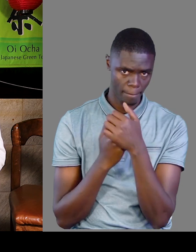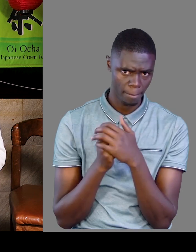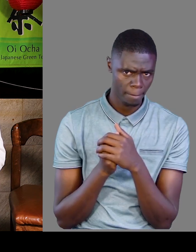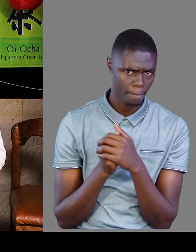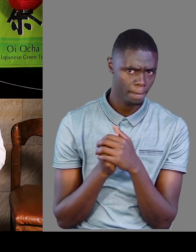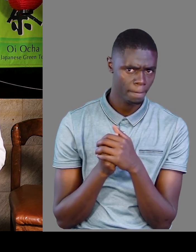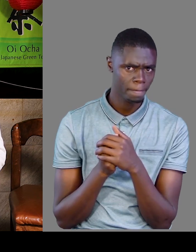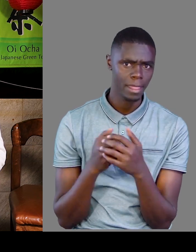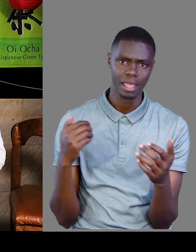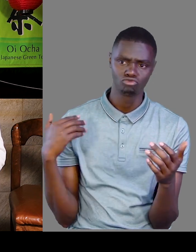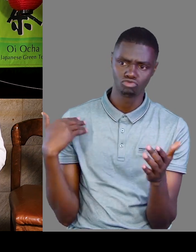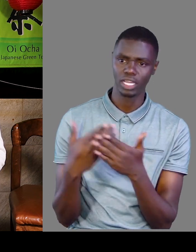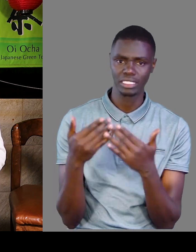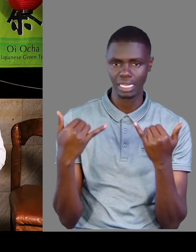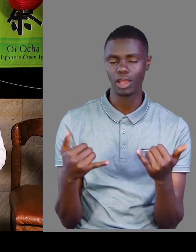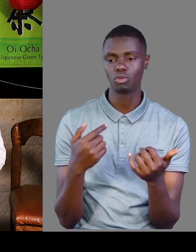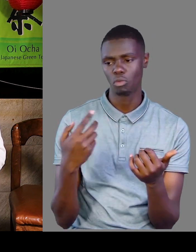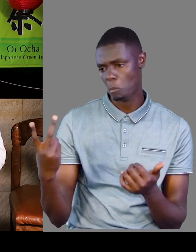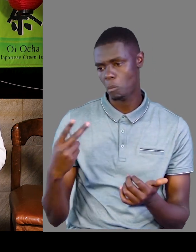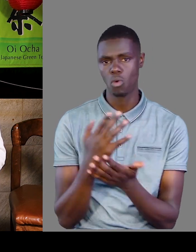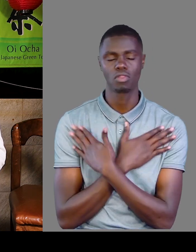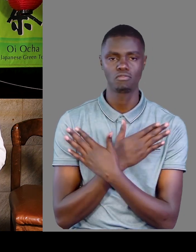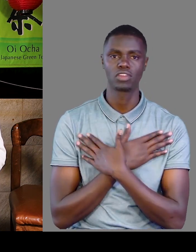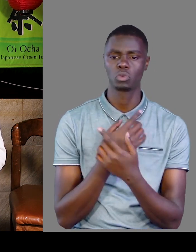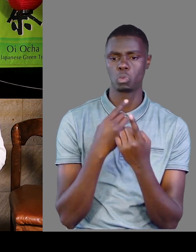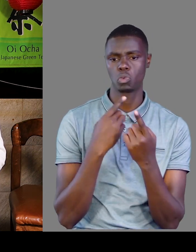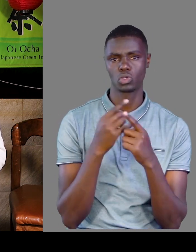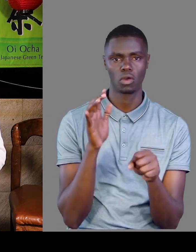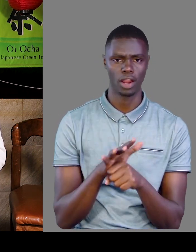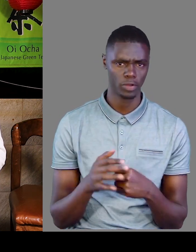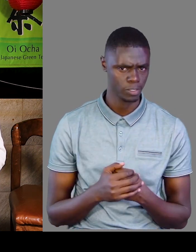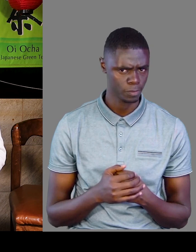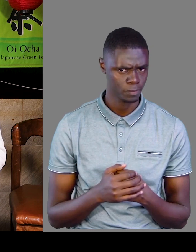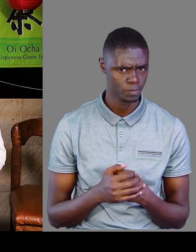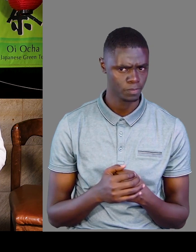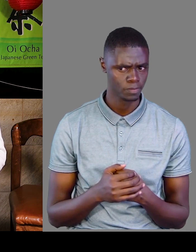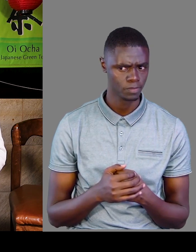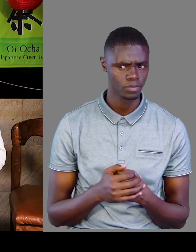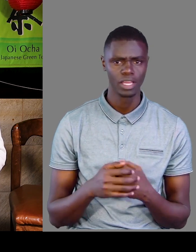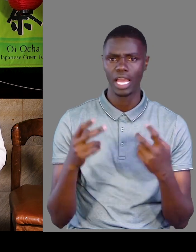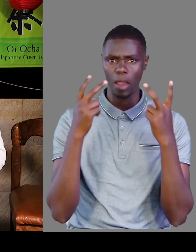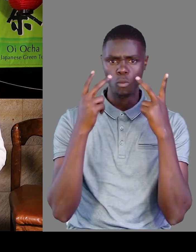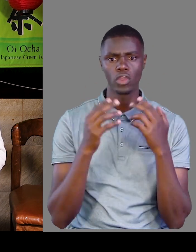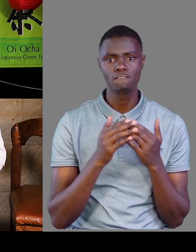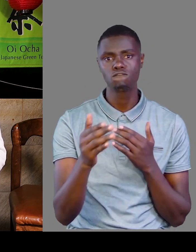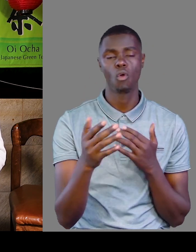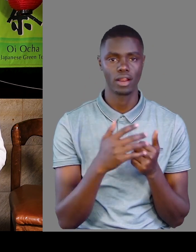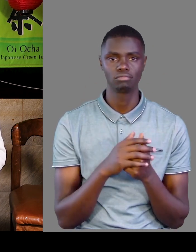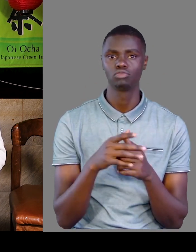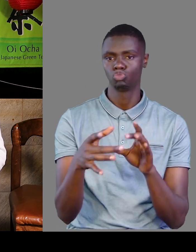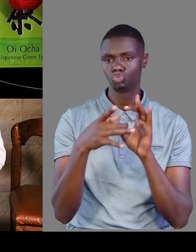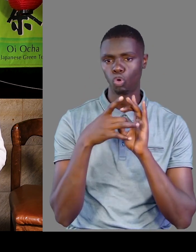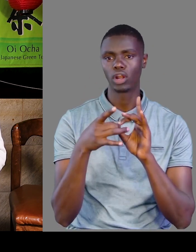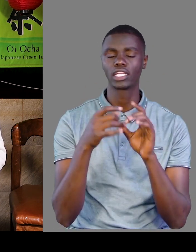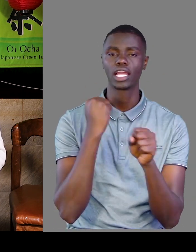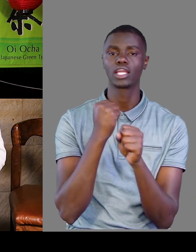na but yeah. So mpaka sasa tuko marafiki. We talk through the phone. Yeah, so I'm looking forward to